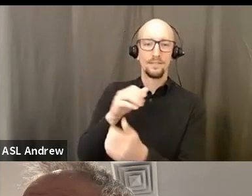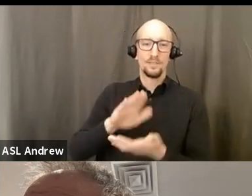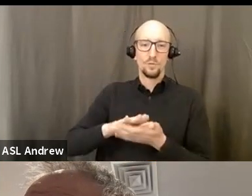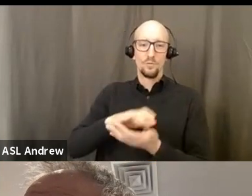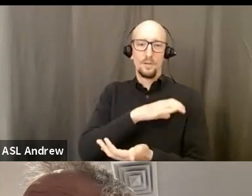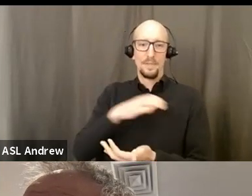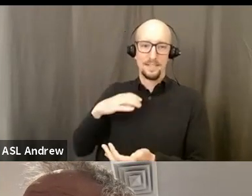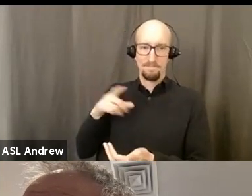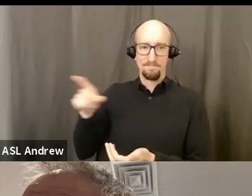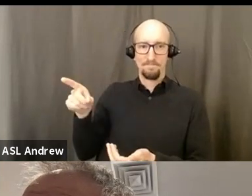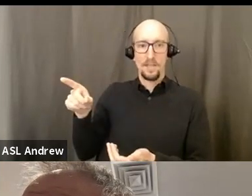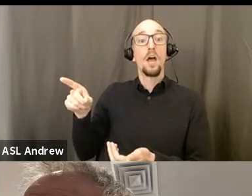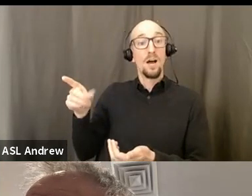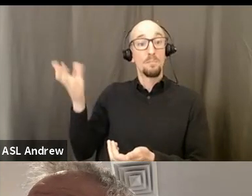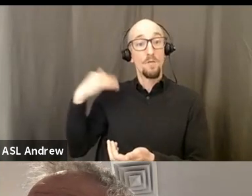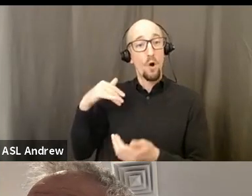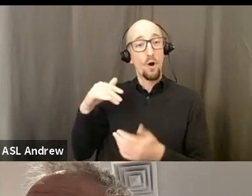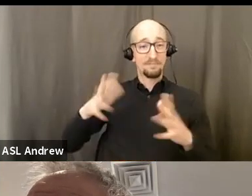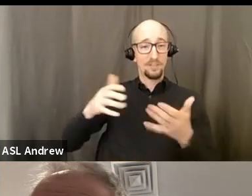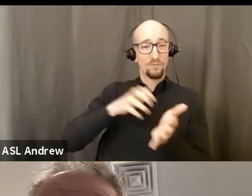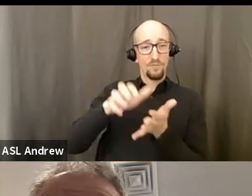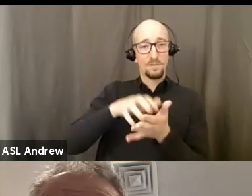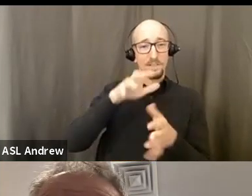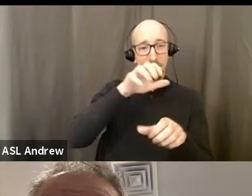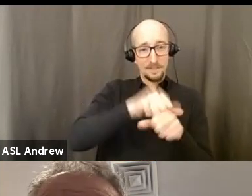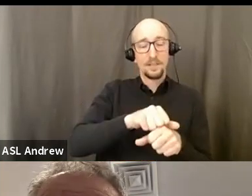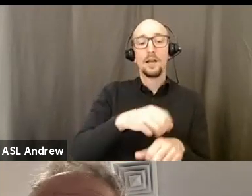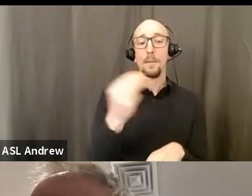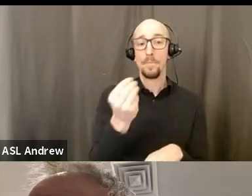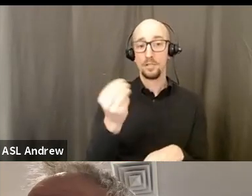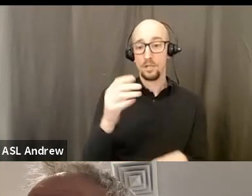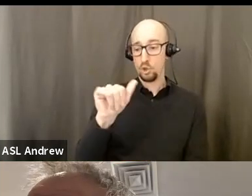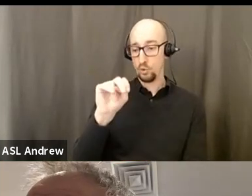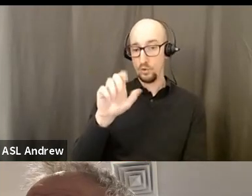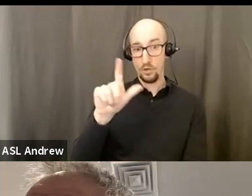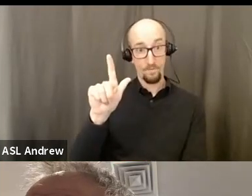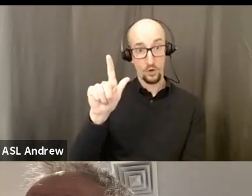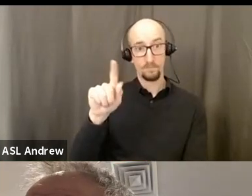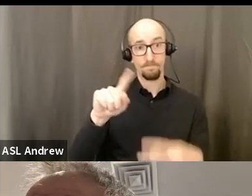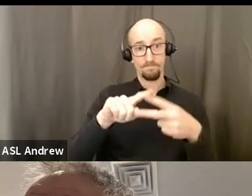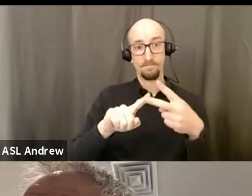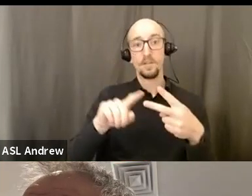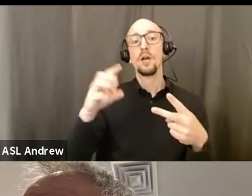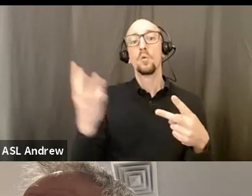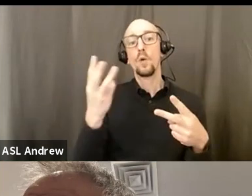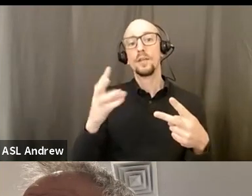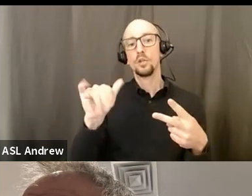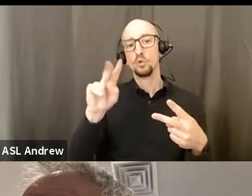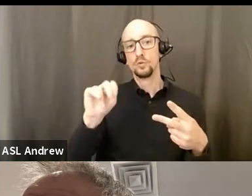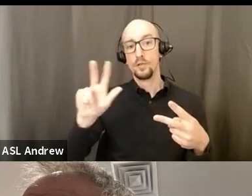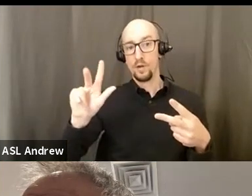They were tentatively scheduled for Monday, the 21st, and Wednesday, the 23rd.